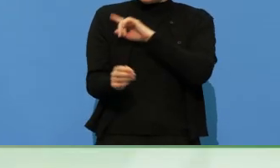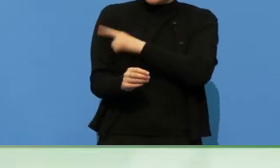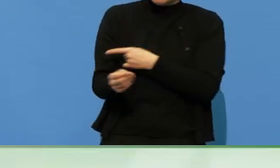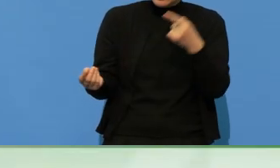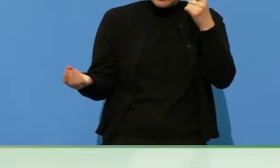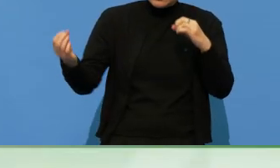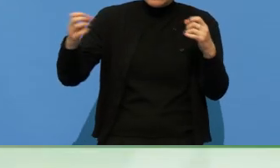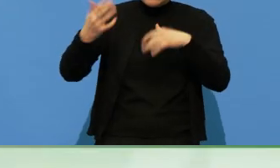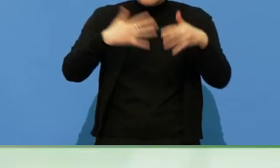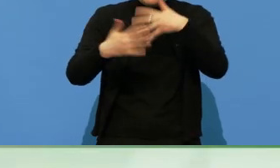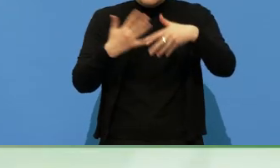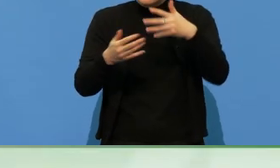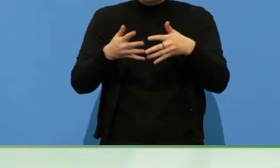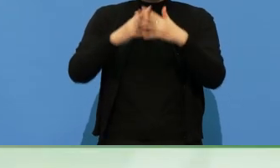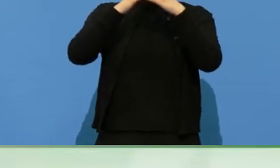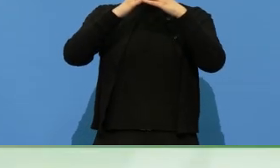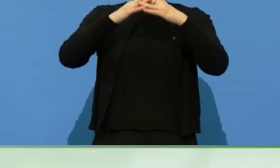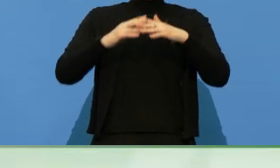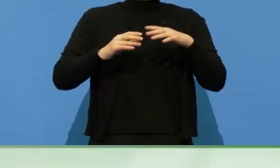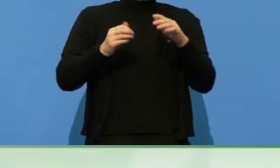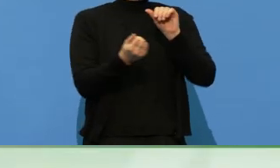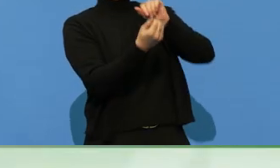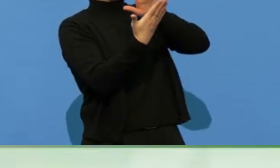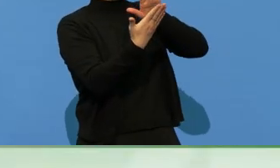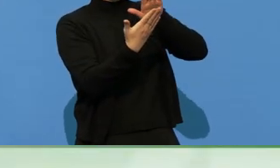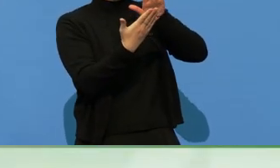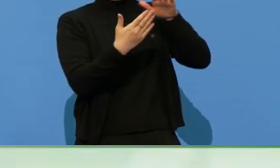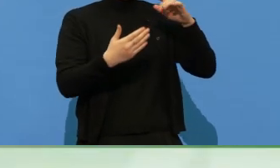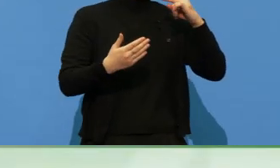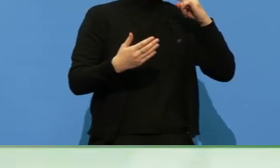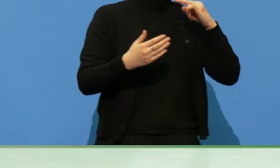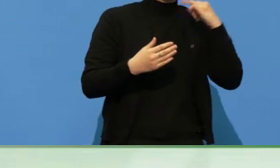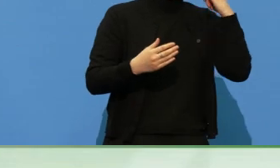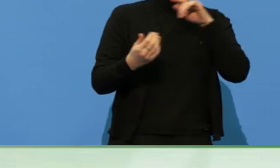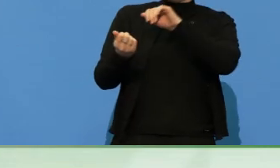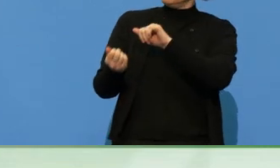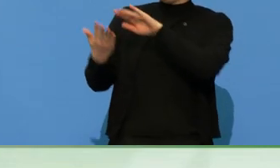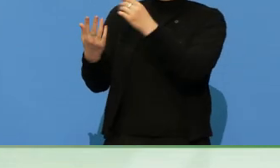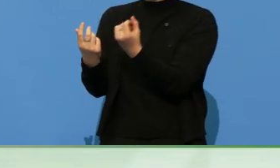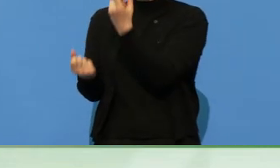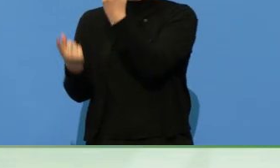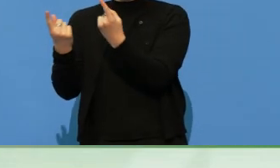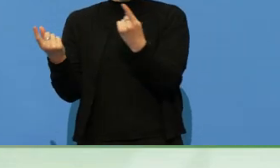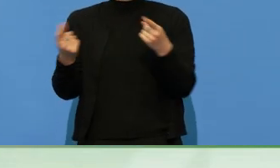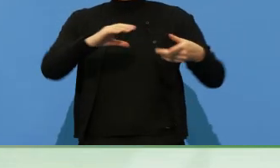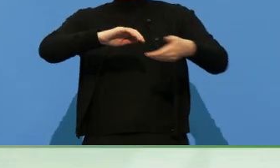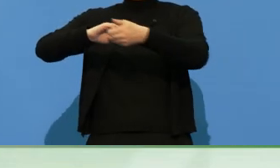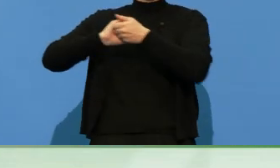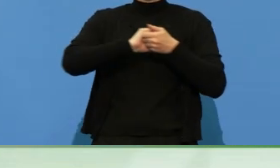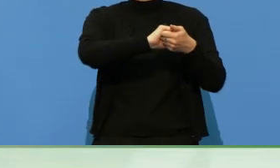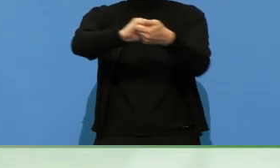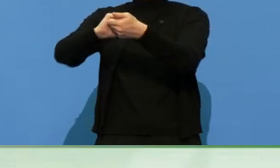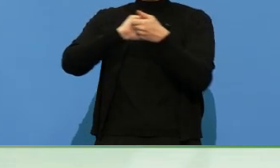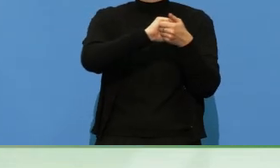of the innovation. And this campus, and we asked Thibaut to be the director of this campus, and we have